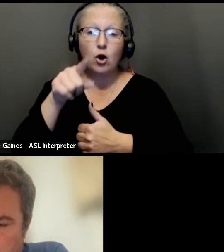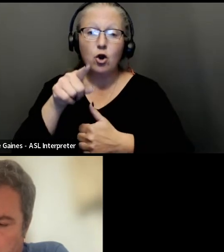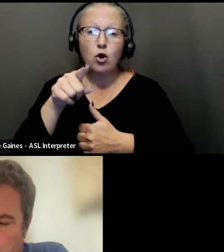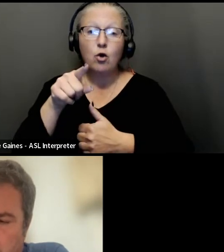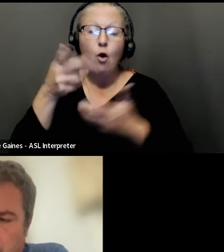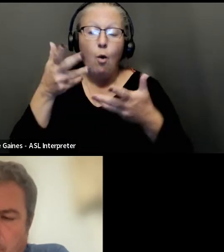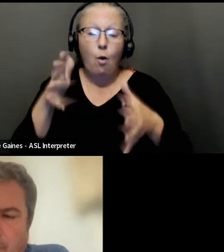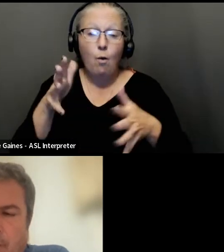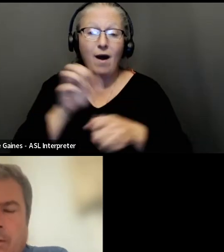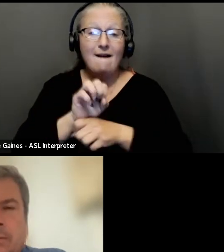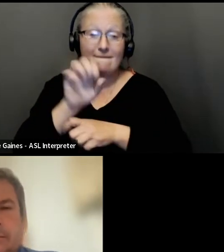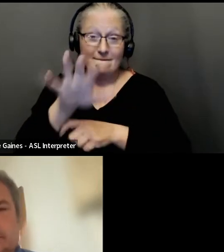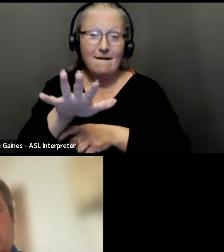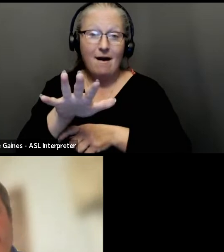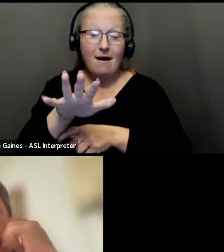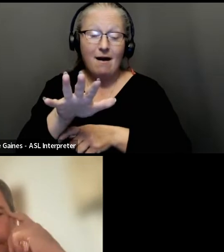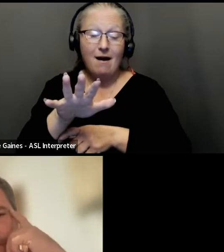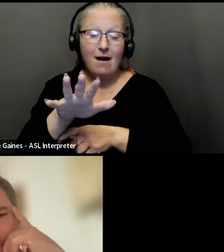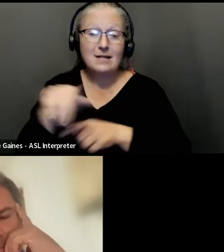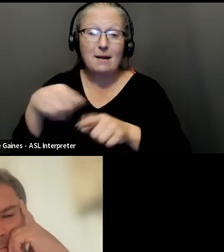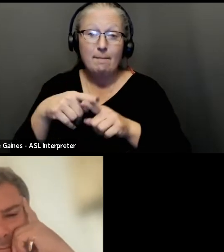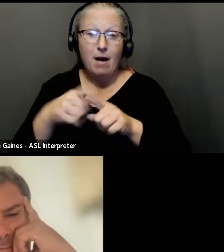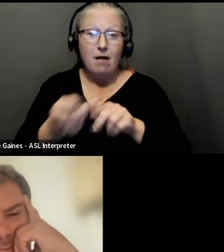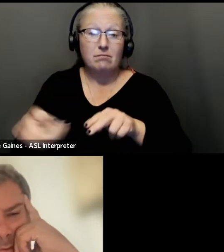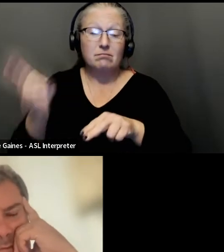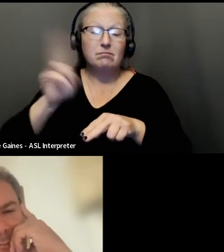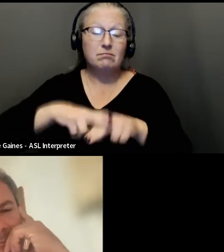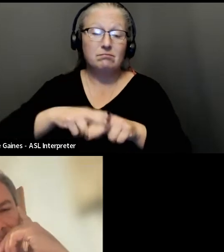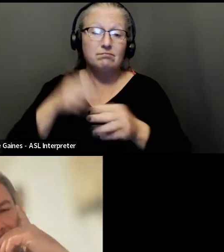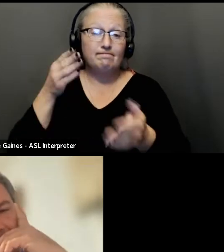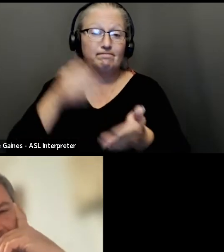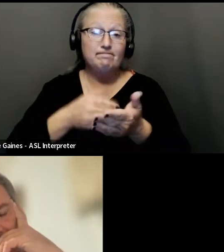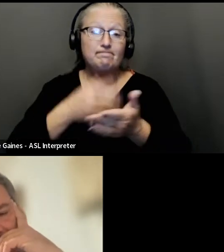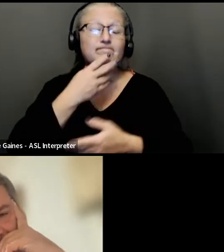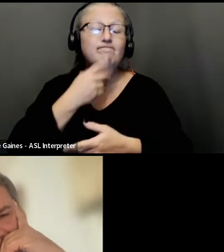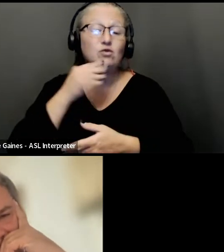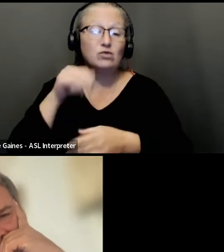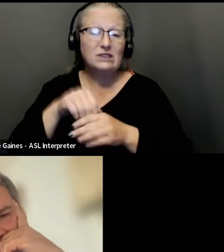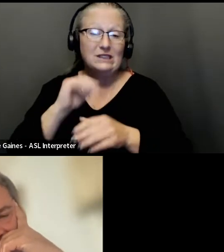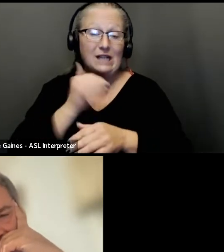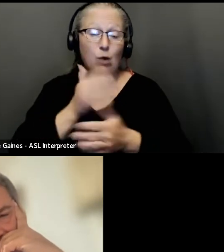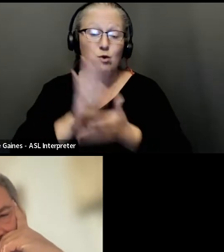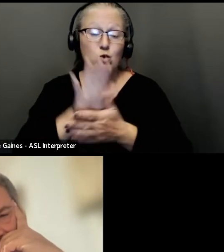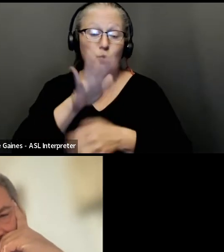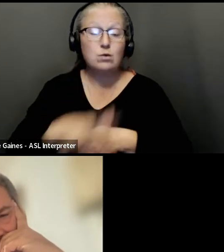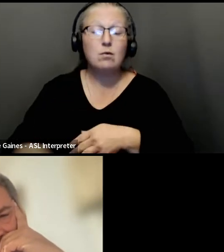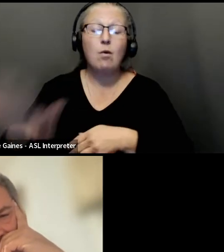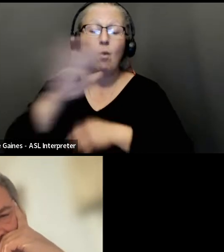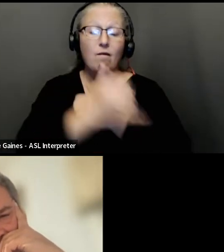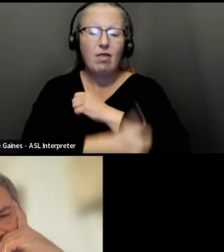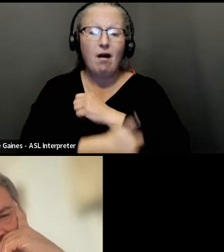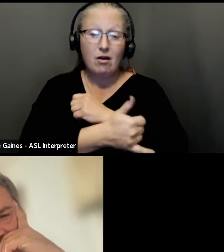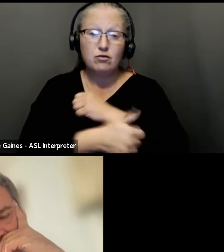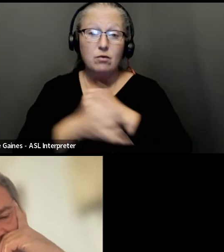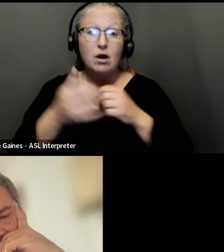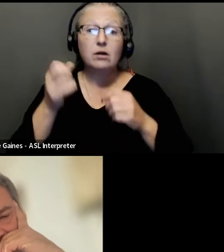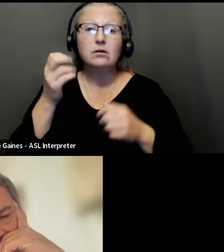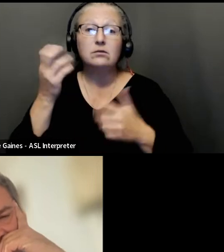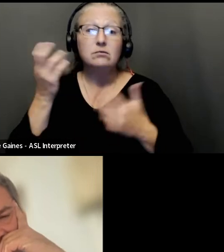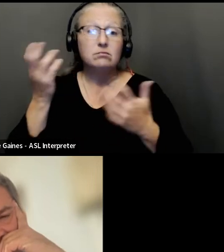been already advised at the uptick of anti-Semitism in our schools across the country.